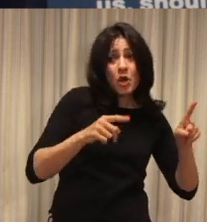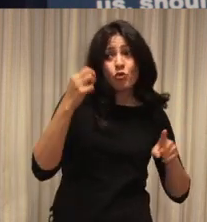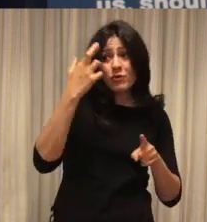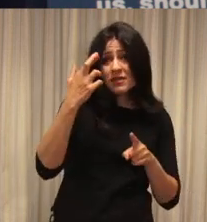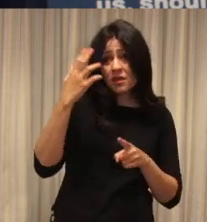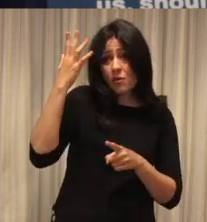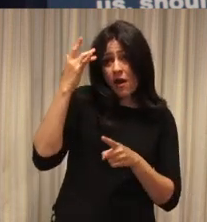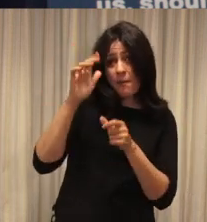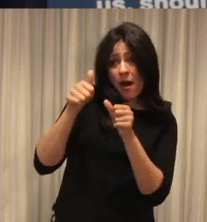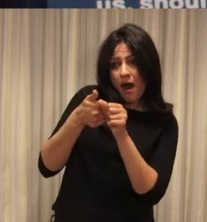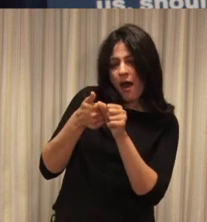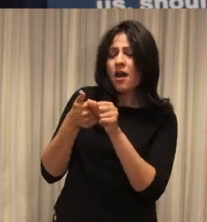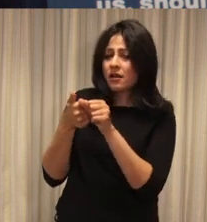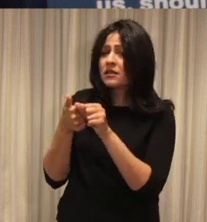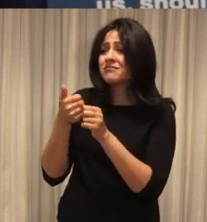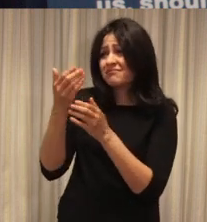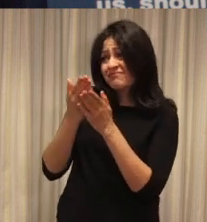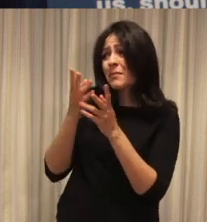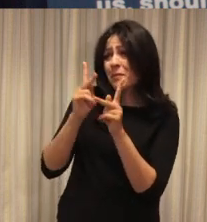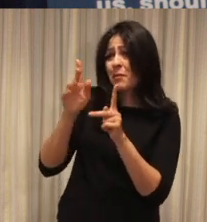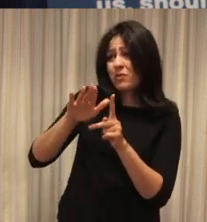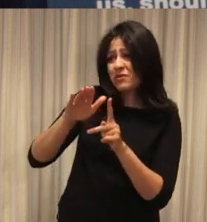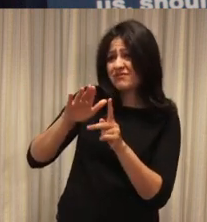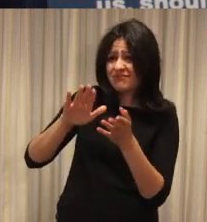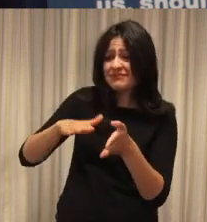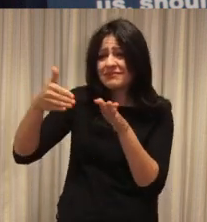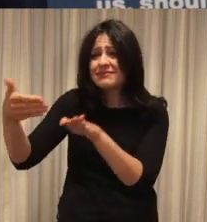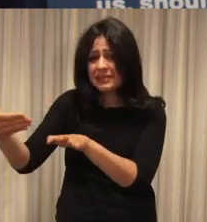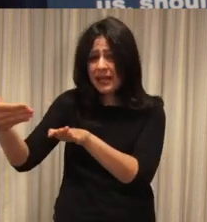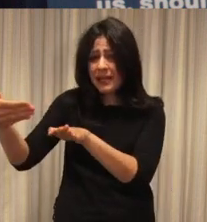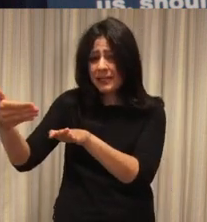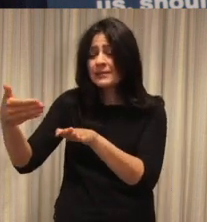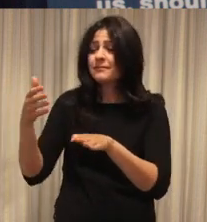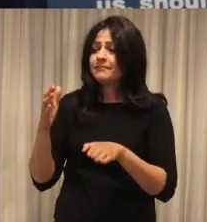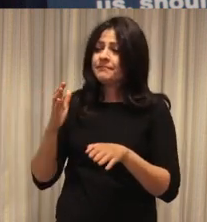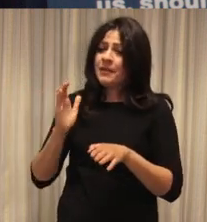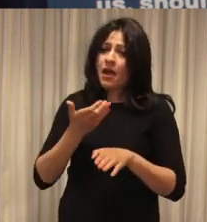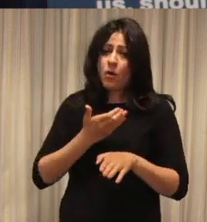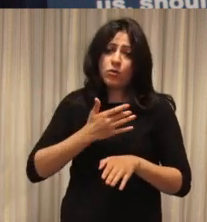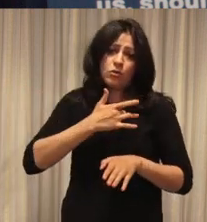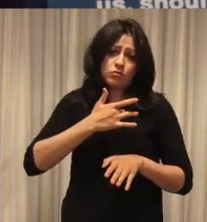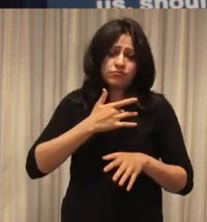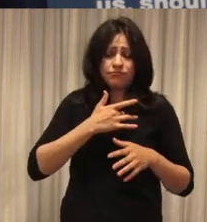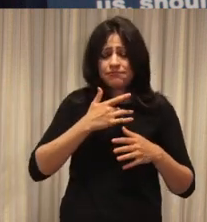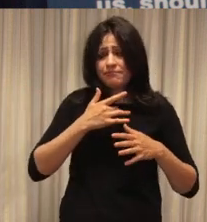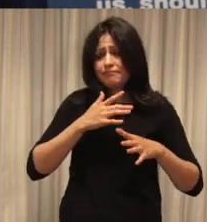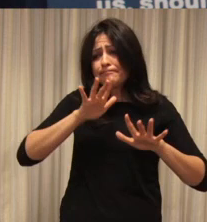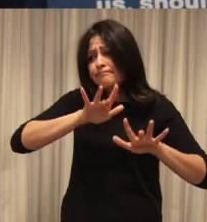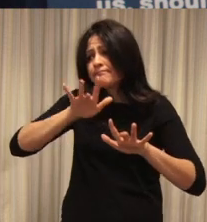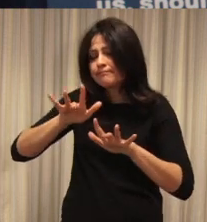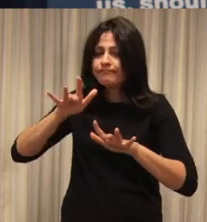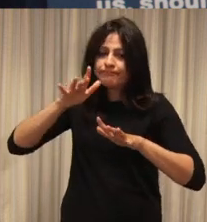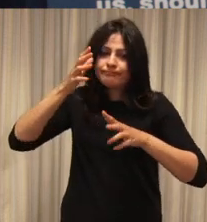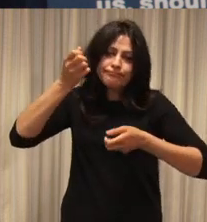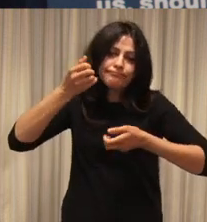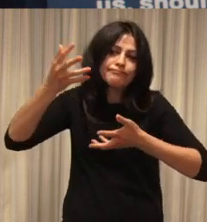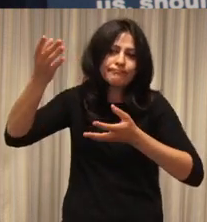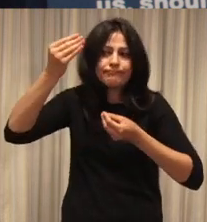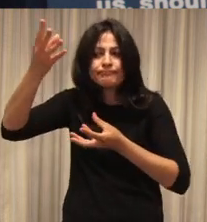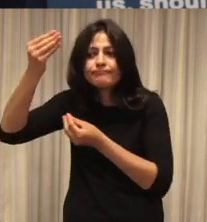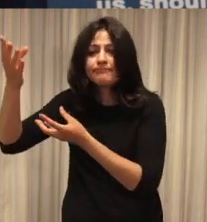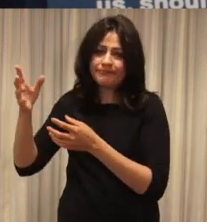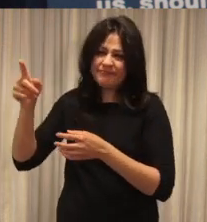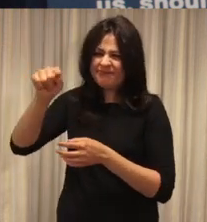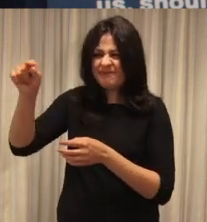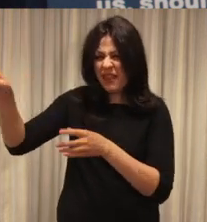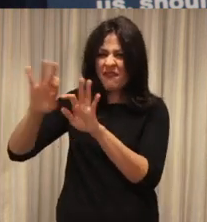and their families and loved ones. So we send our best wishes and our condolences to them. We have